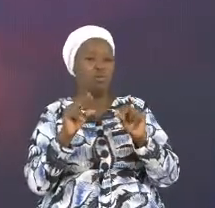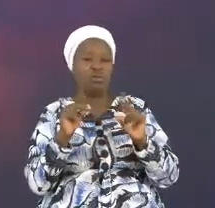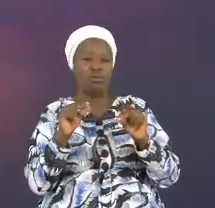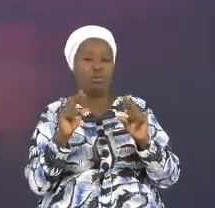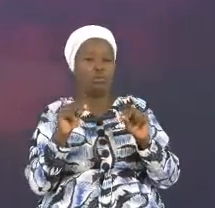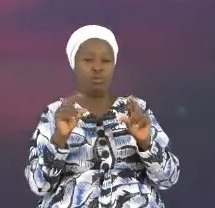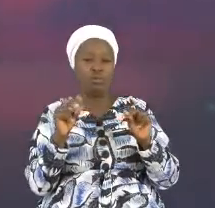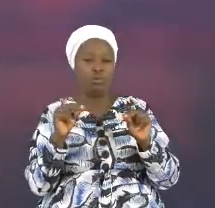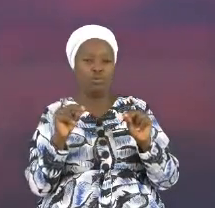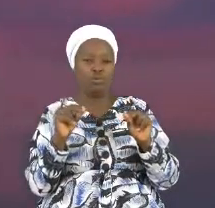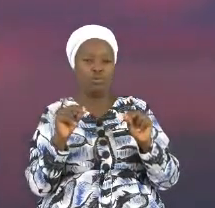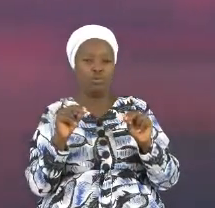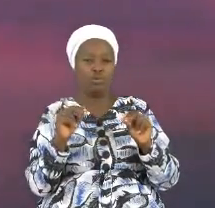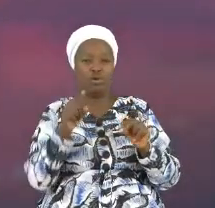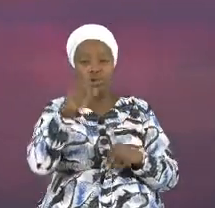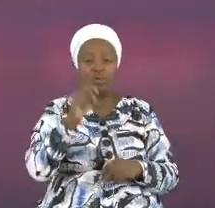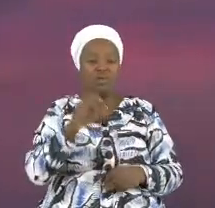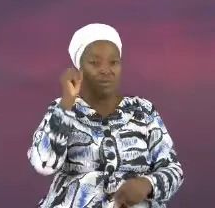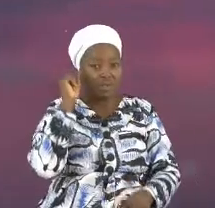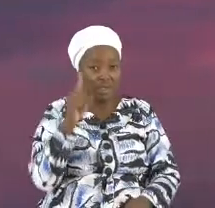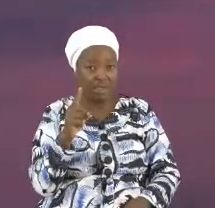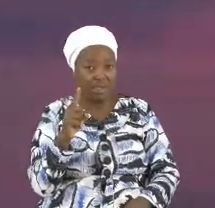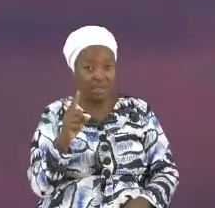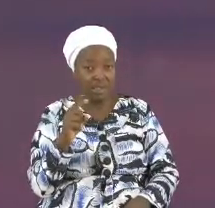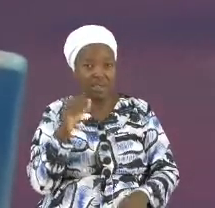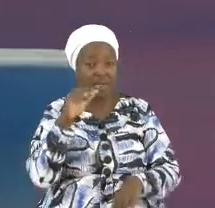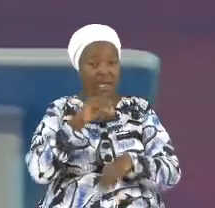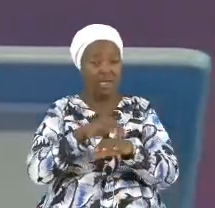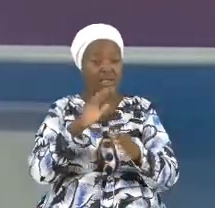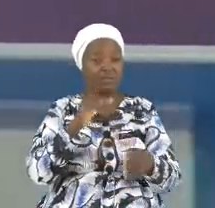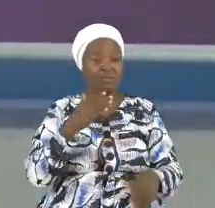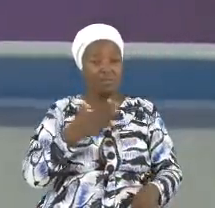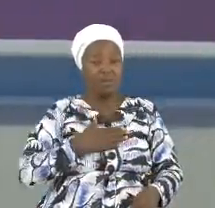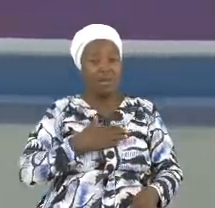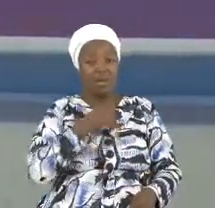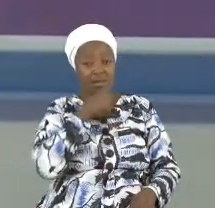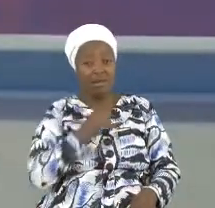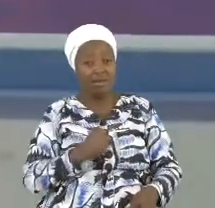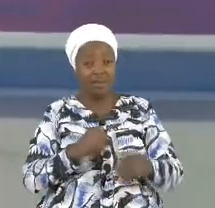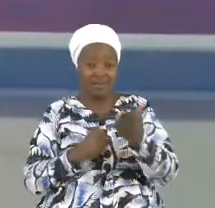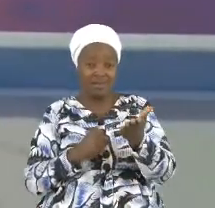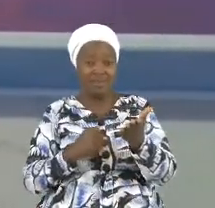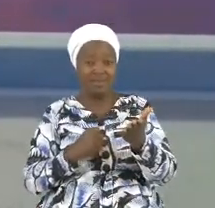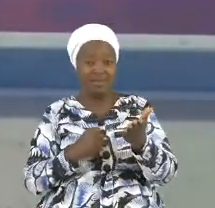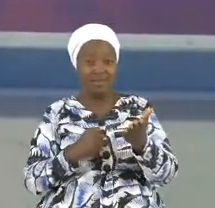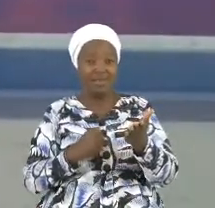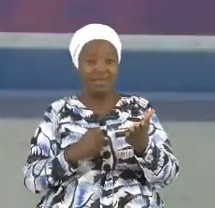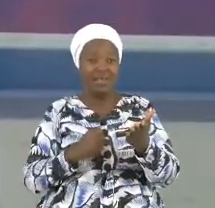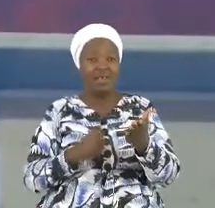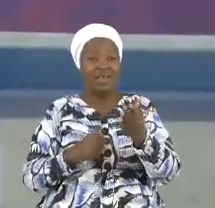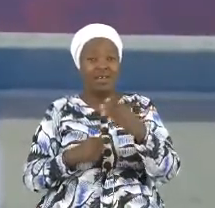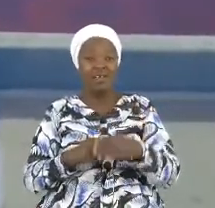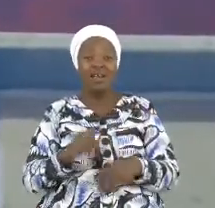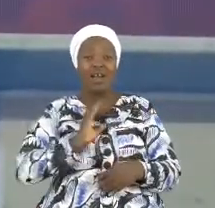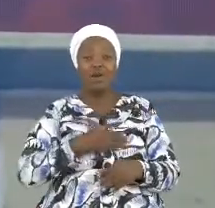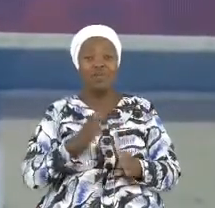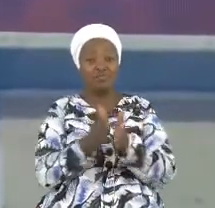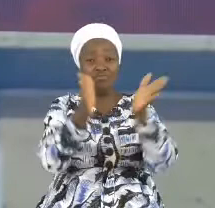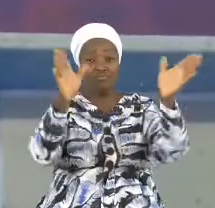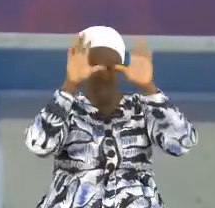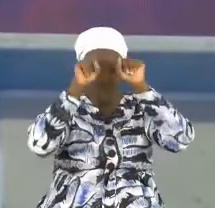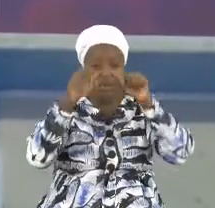You must understand, at my age, I must have gone to here, here and there. It will come to your turn.